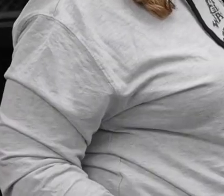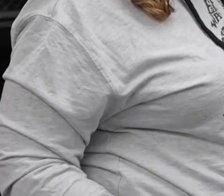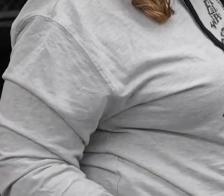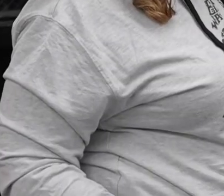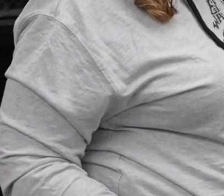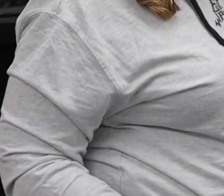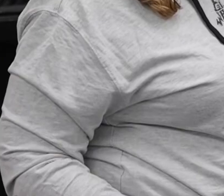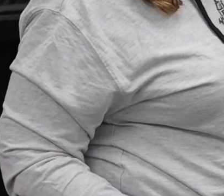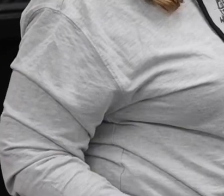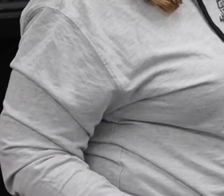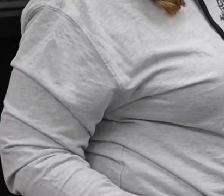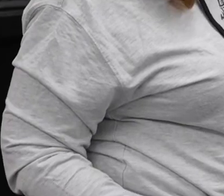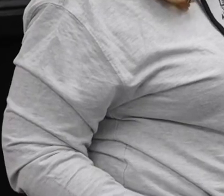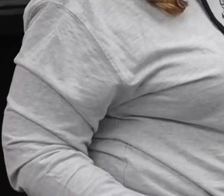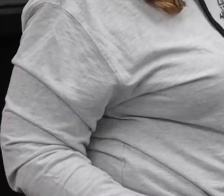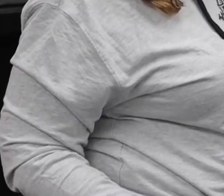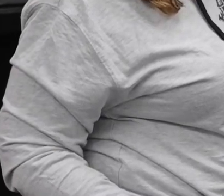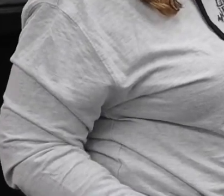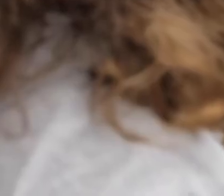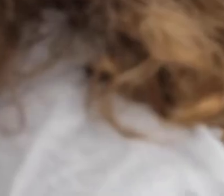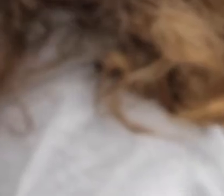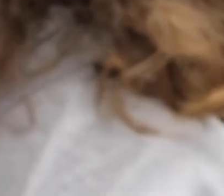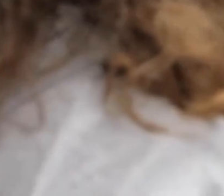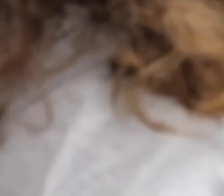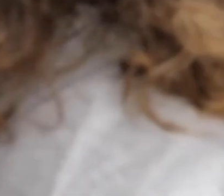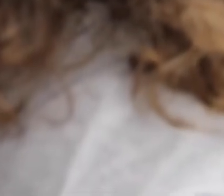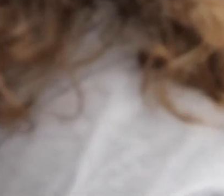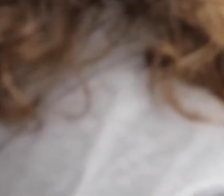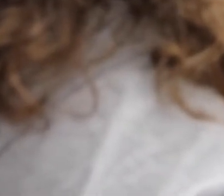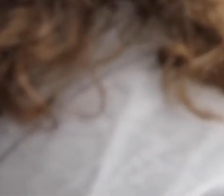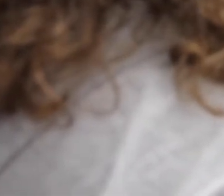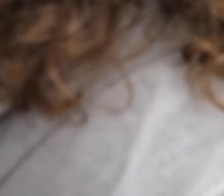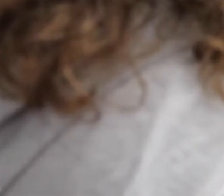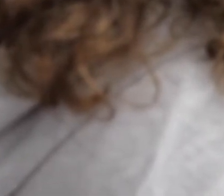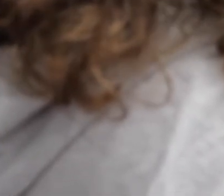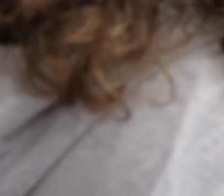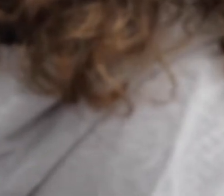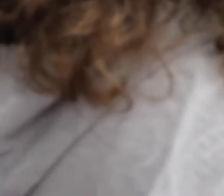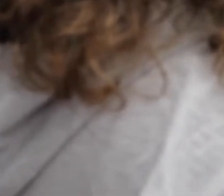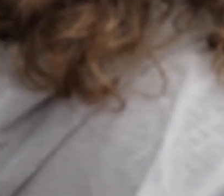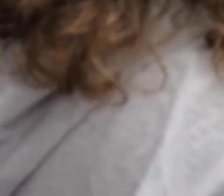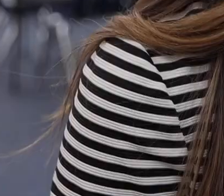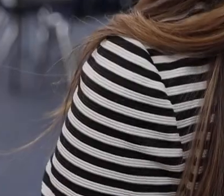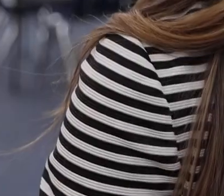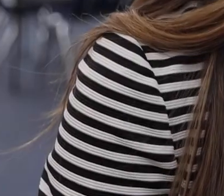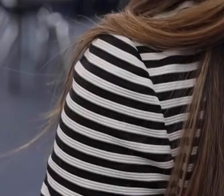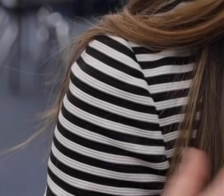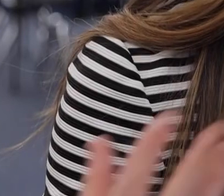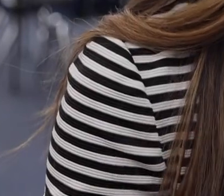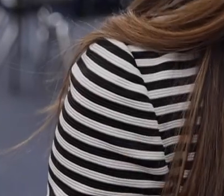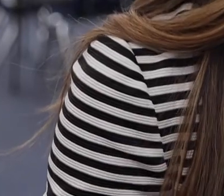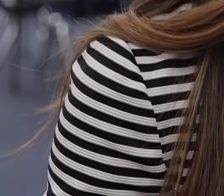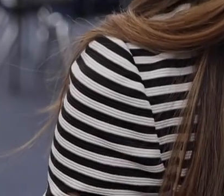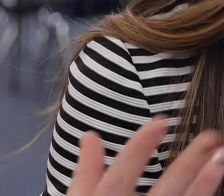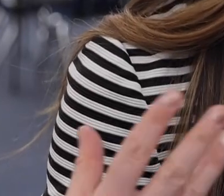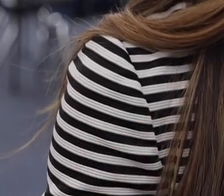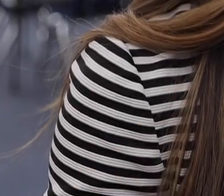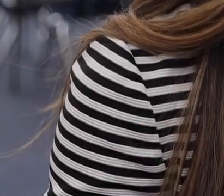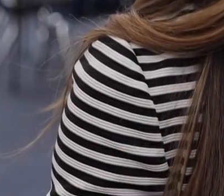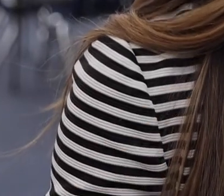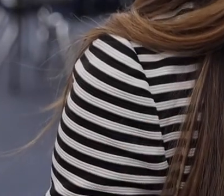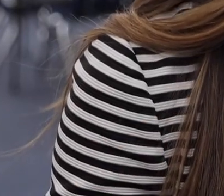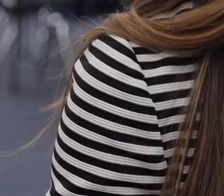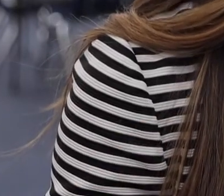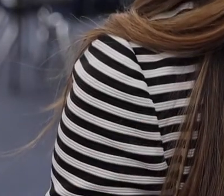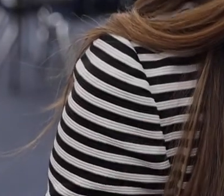is her positive attitude about everything. And our students, like Diane is definitely someone